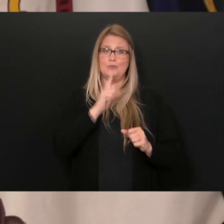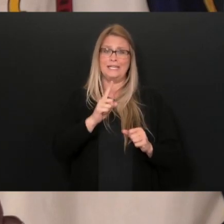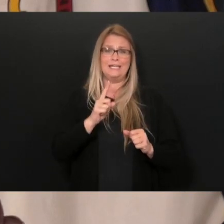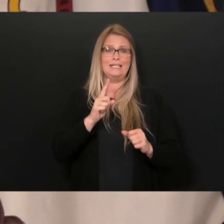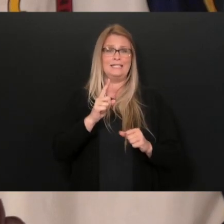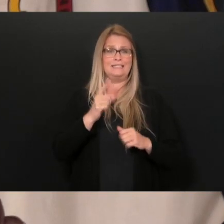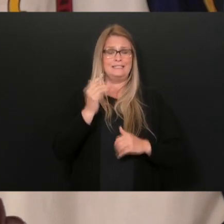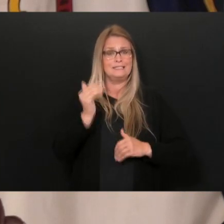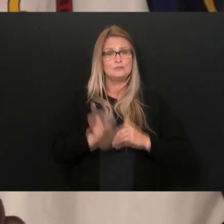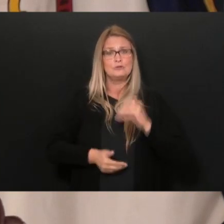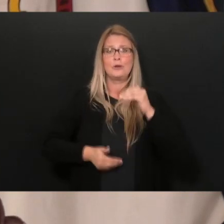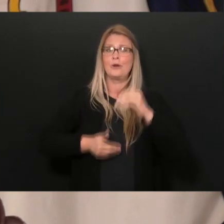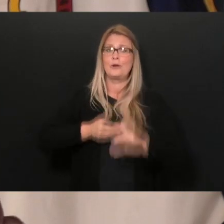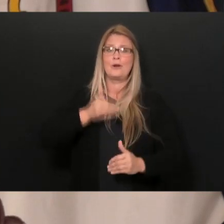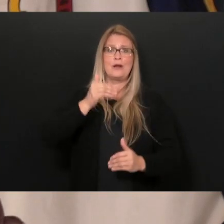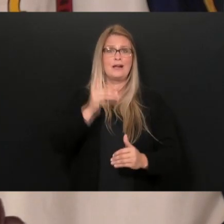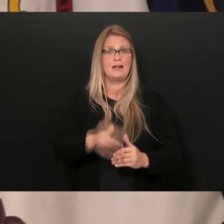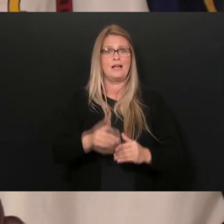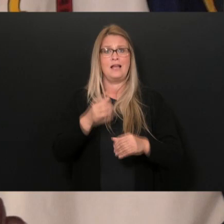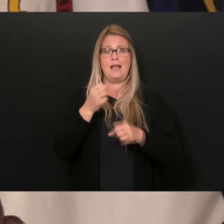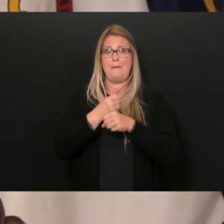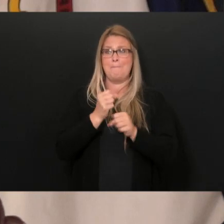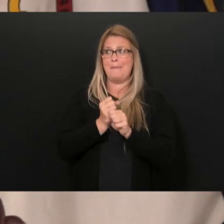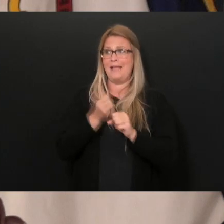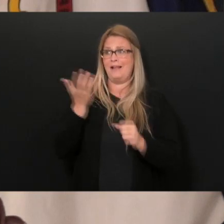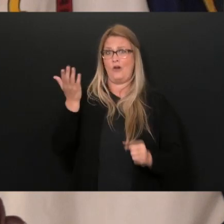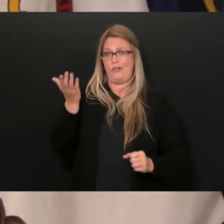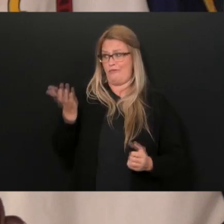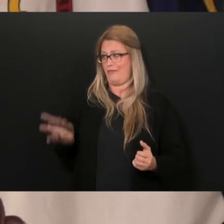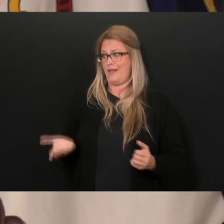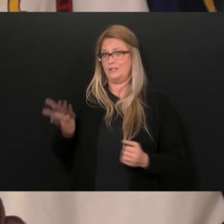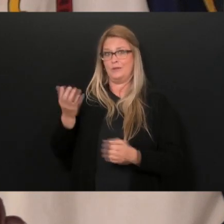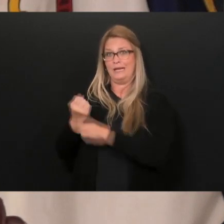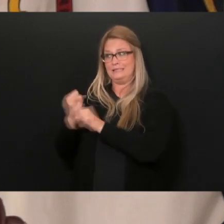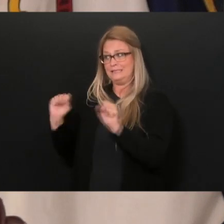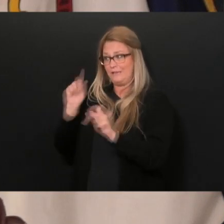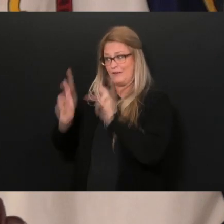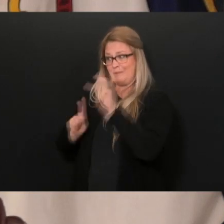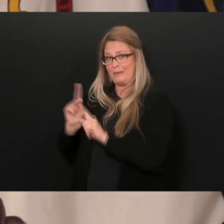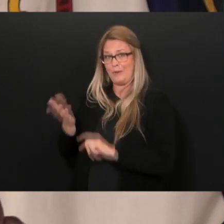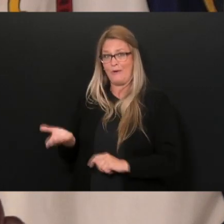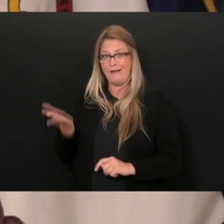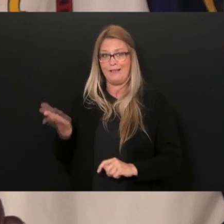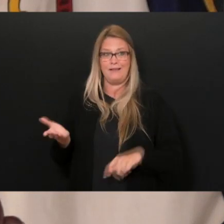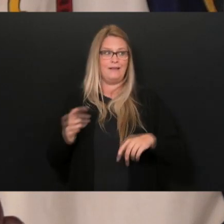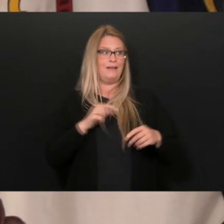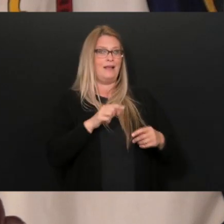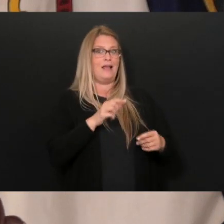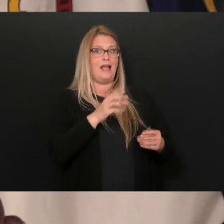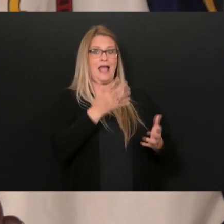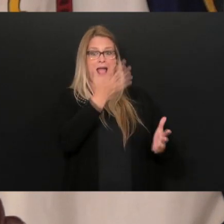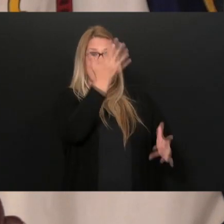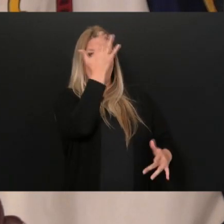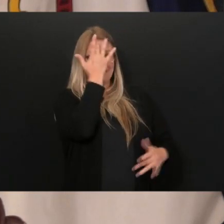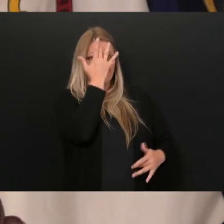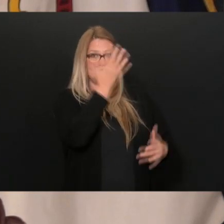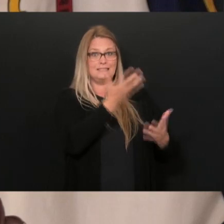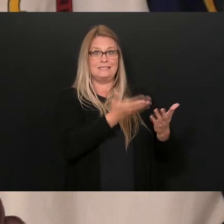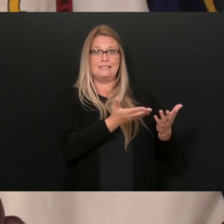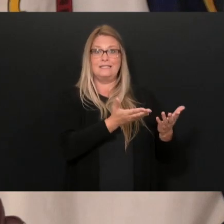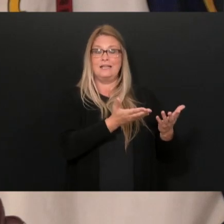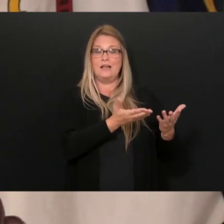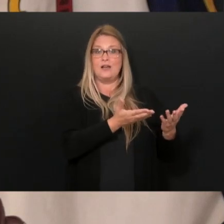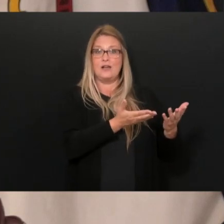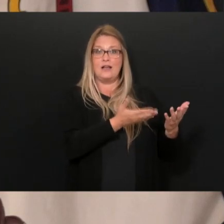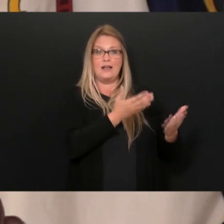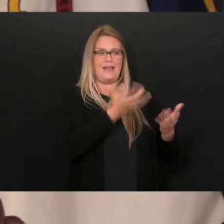it on both ends. Make it on the end of the protection of our people and everything and the sickness, and make it on the end of